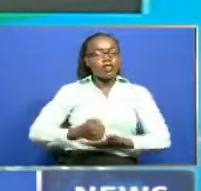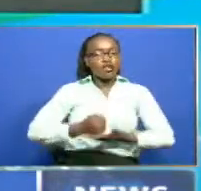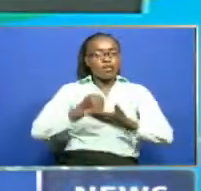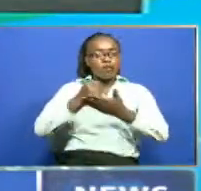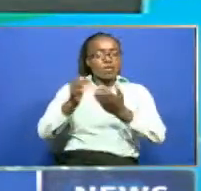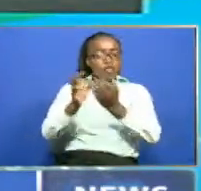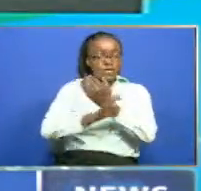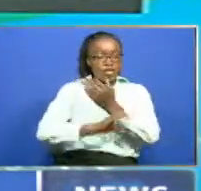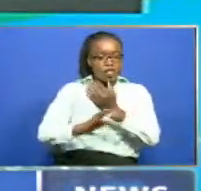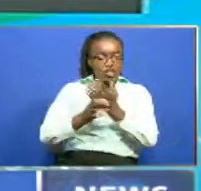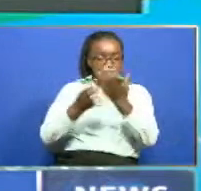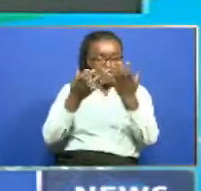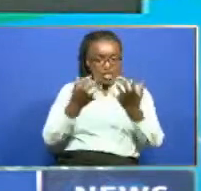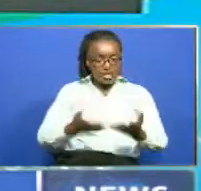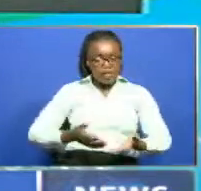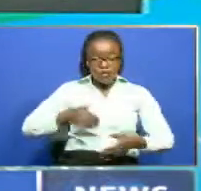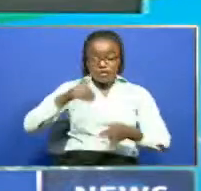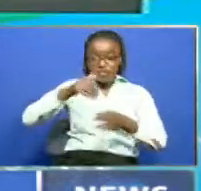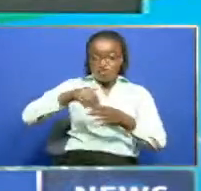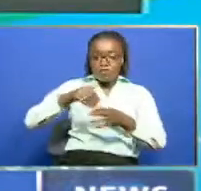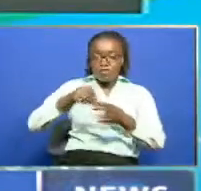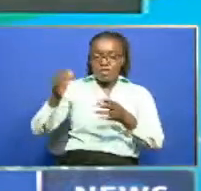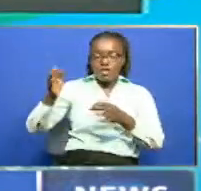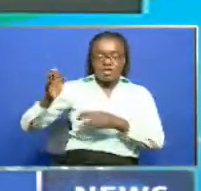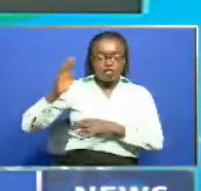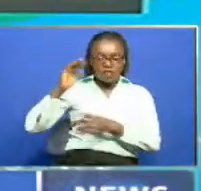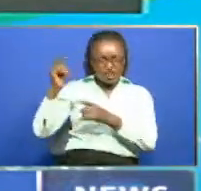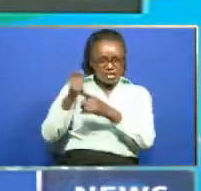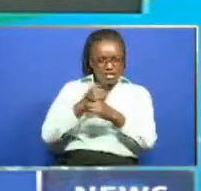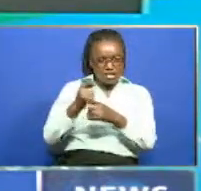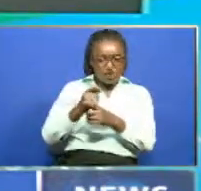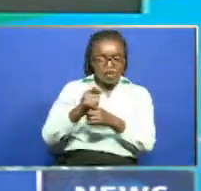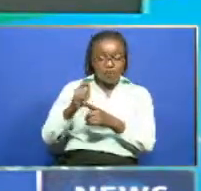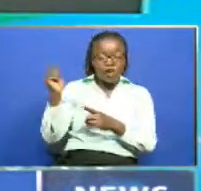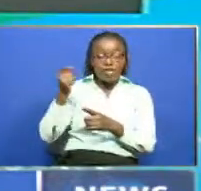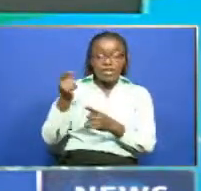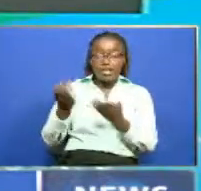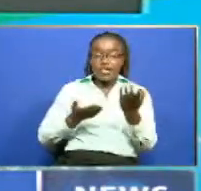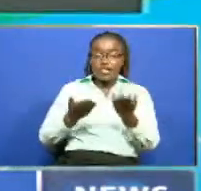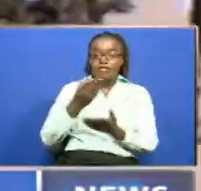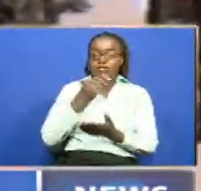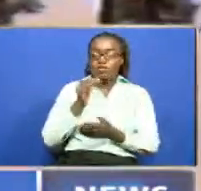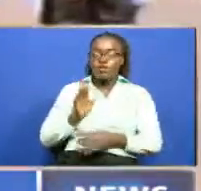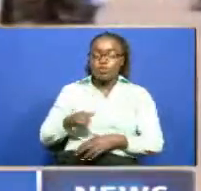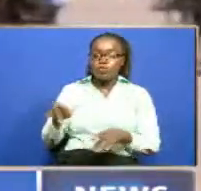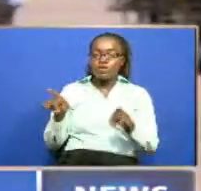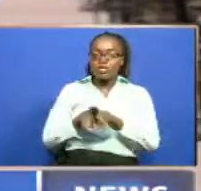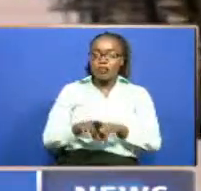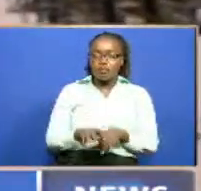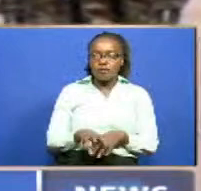country's heavy investment in security and training of Kenya's servicemen and women.